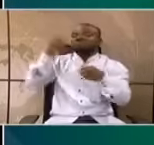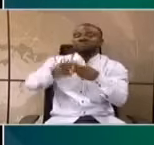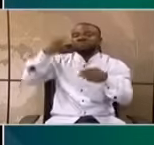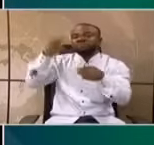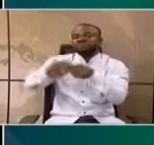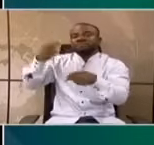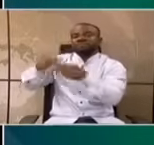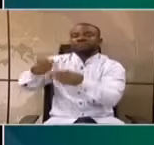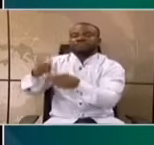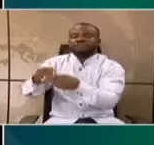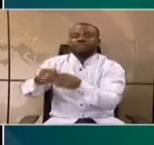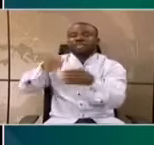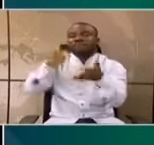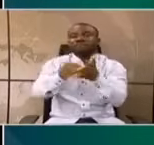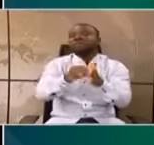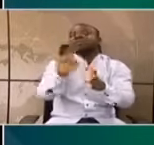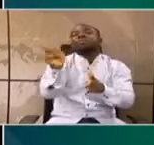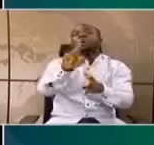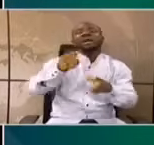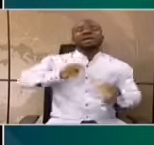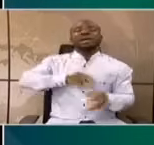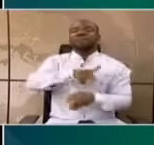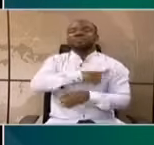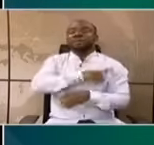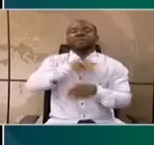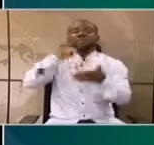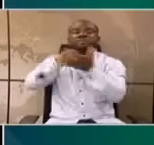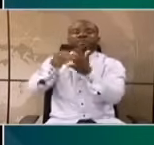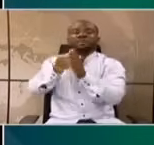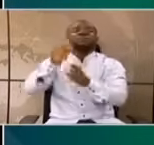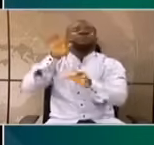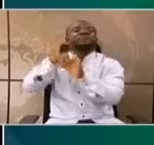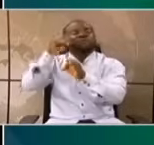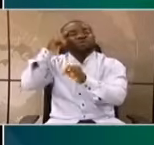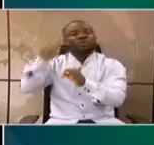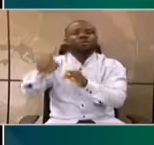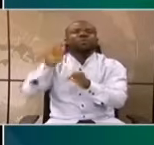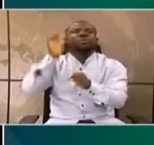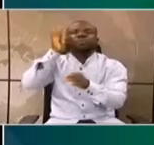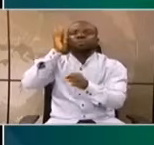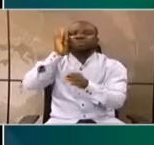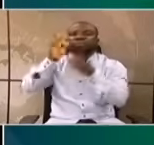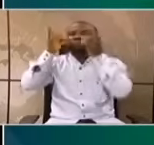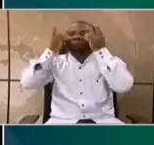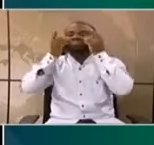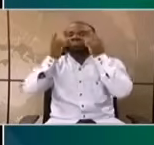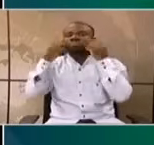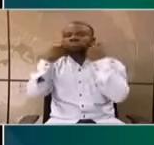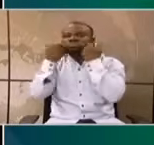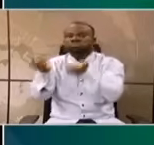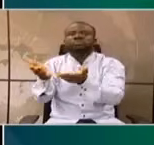baby I would see a two abamano Yabe who said woo who took Galamsey who says who